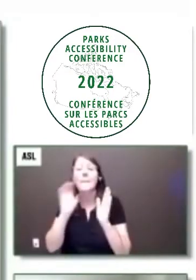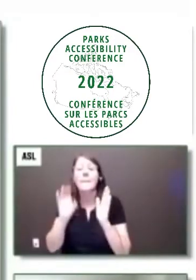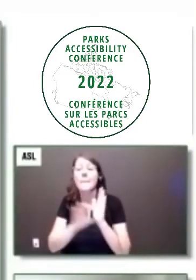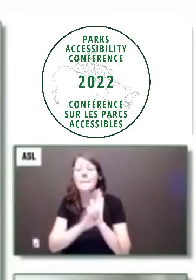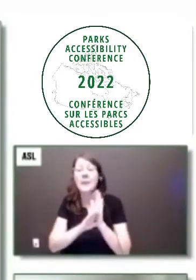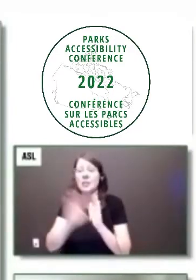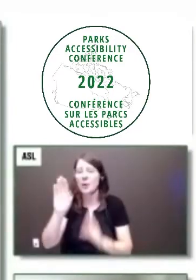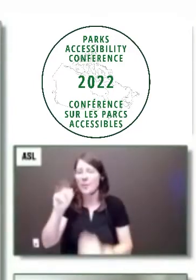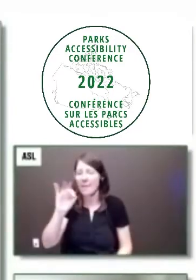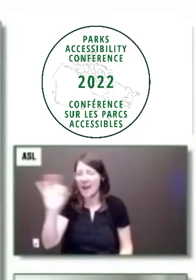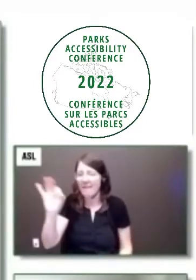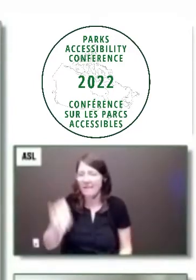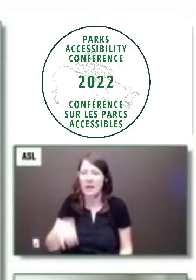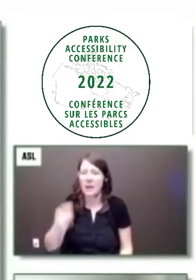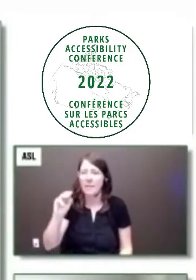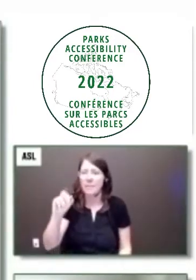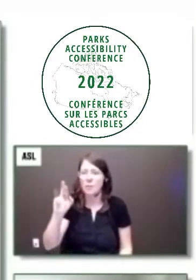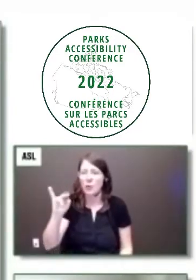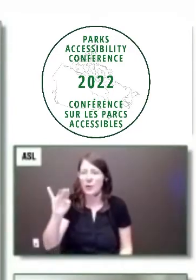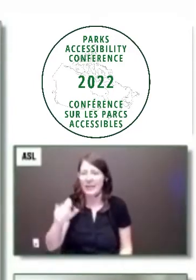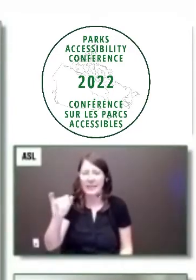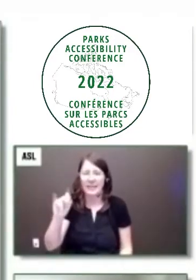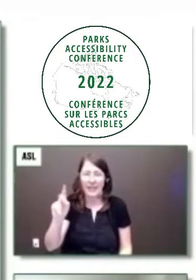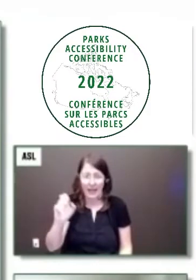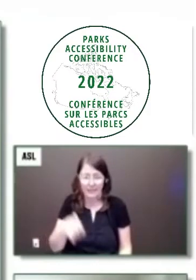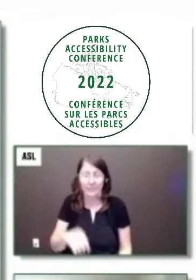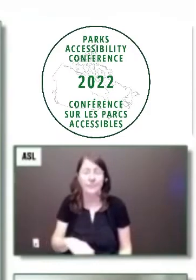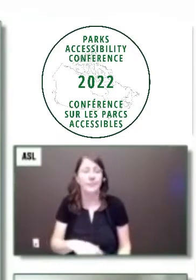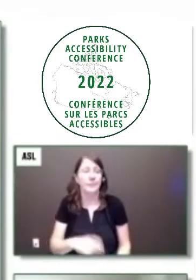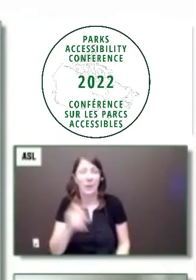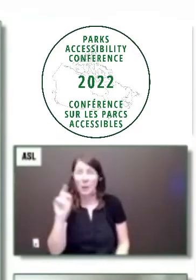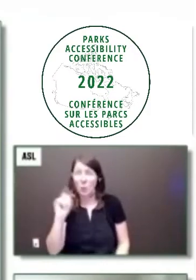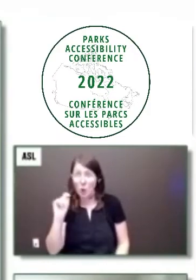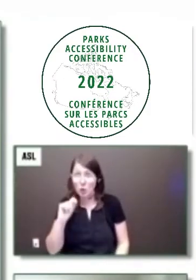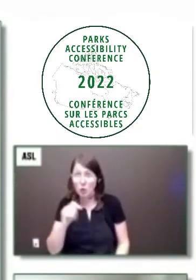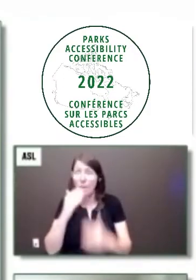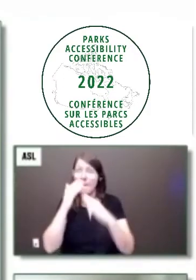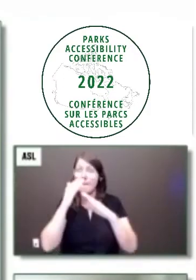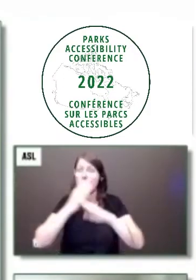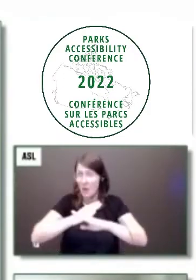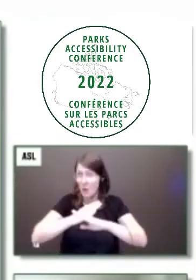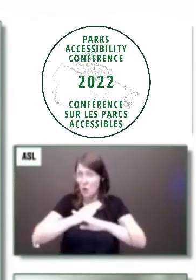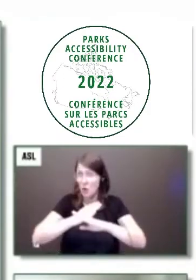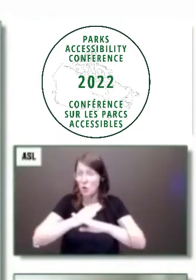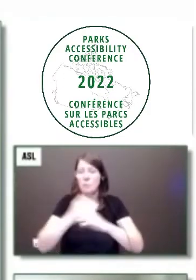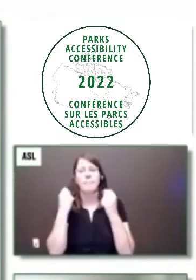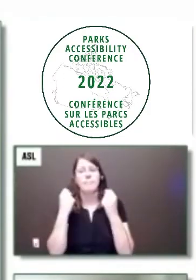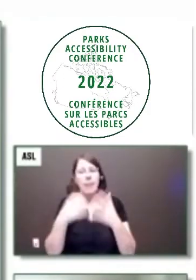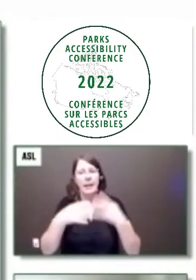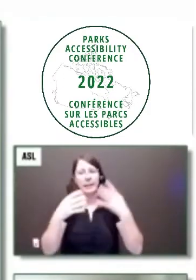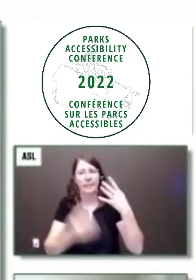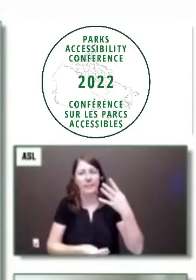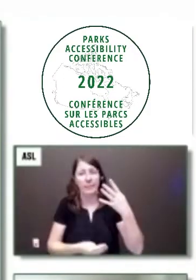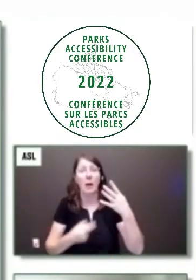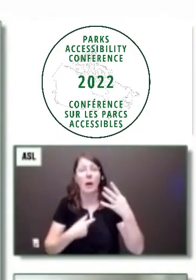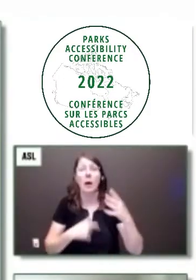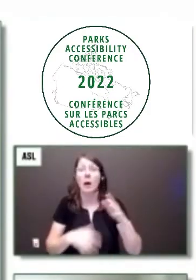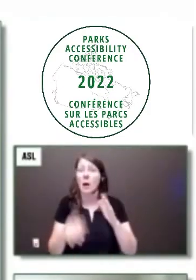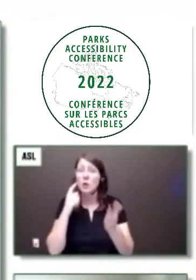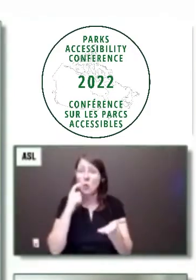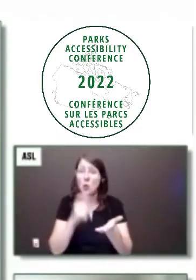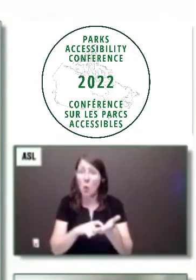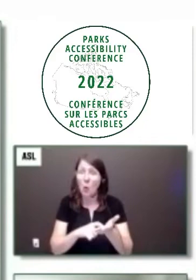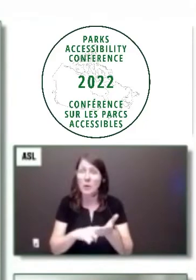slide. There are many barriers in washrooms, but the 4 biggest ones that I have personally seen are information,